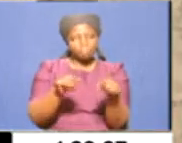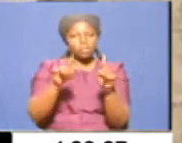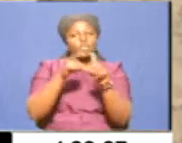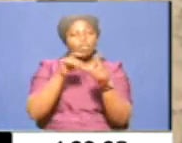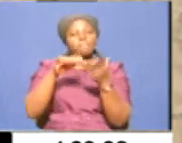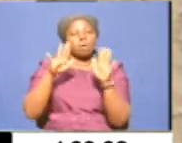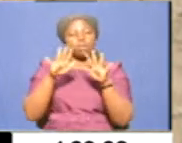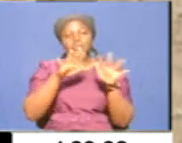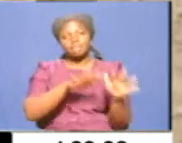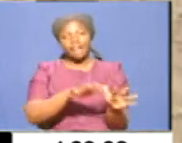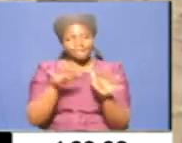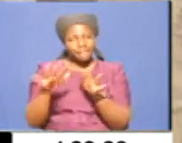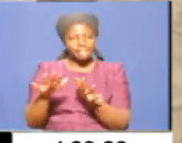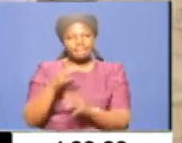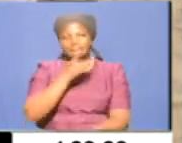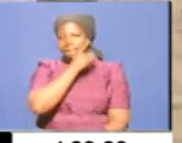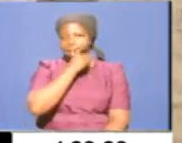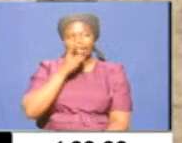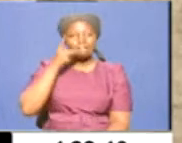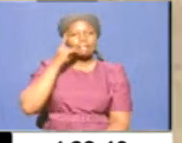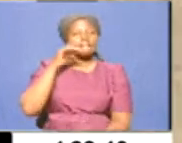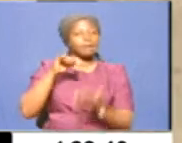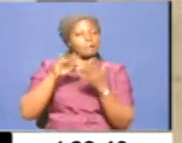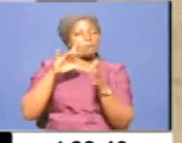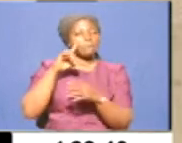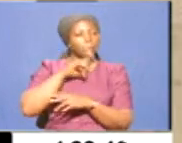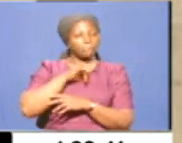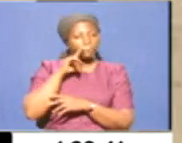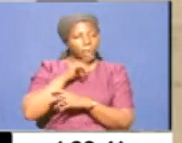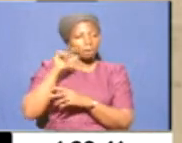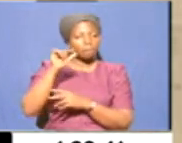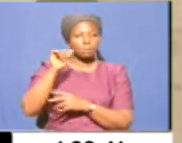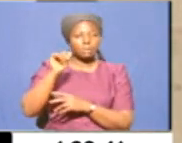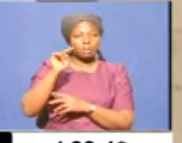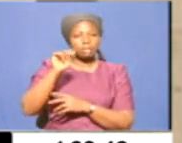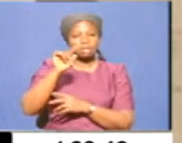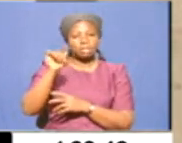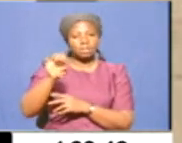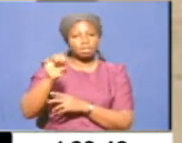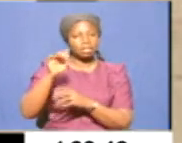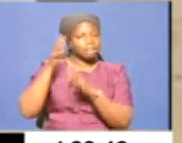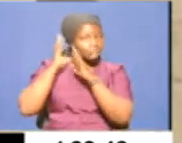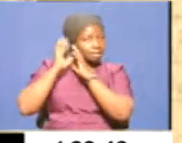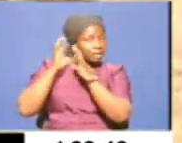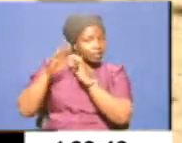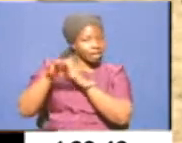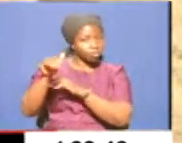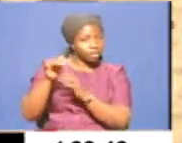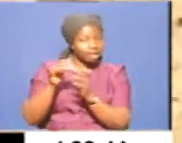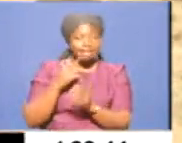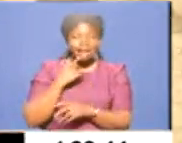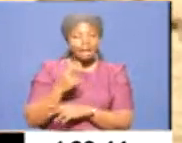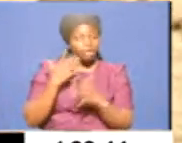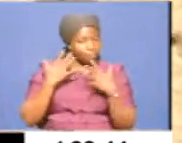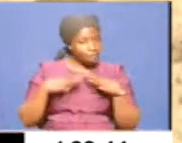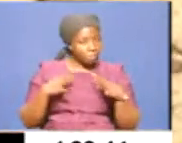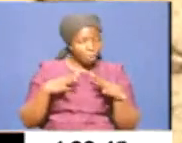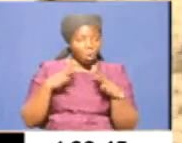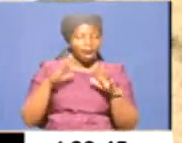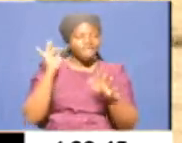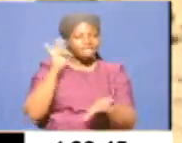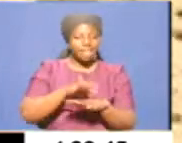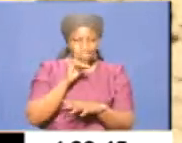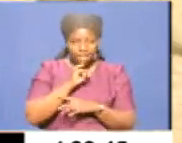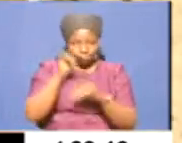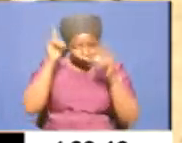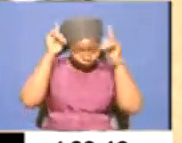Drought is worsening in Ganze, Kilifi County, with hundreds of residents already affected. For pastoralists, pasture is